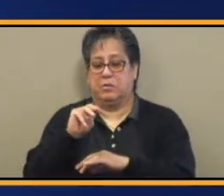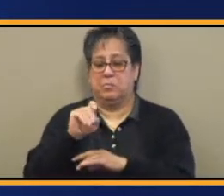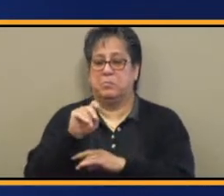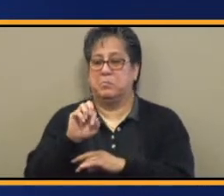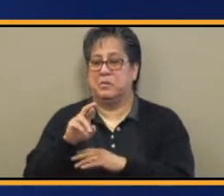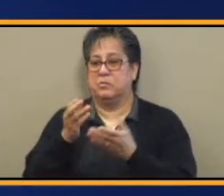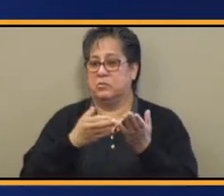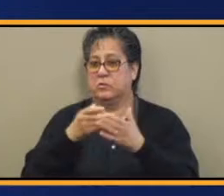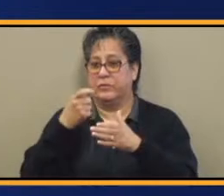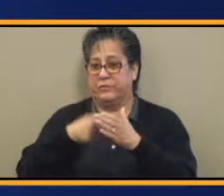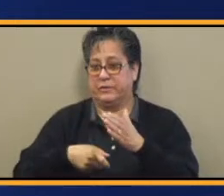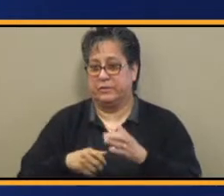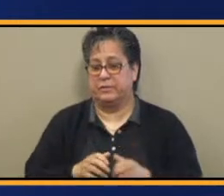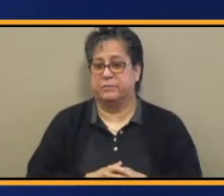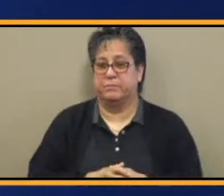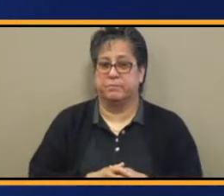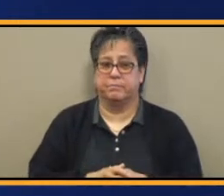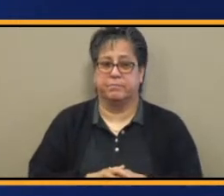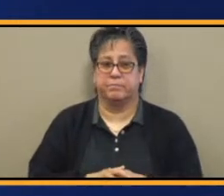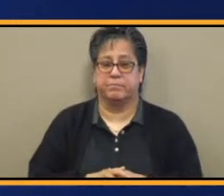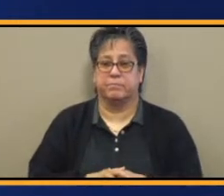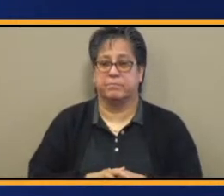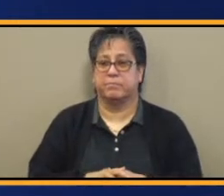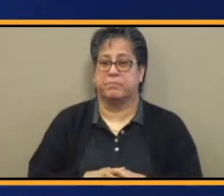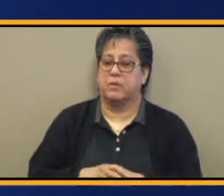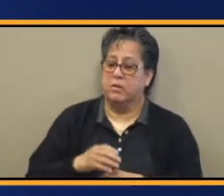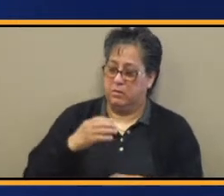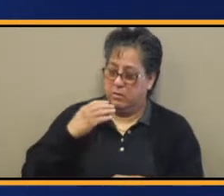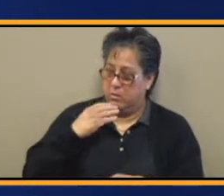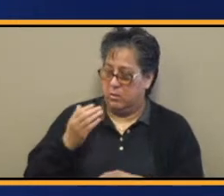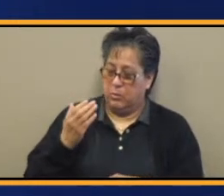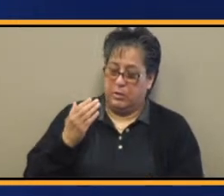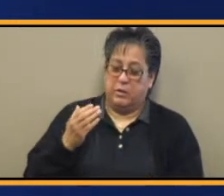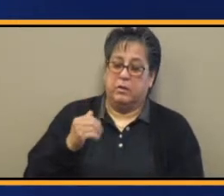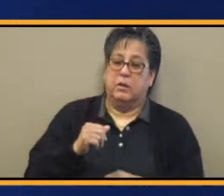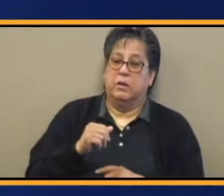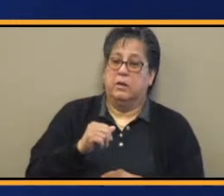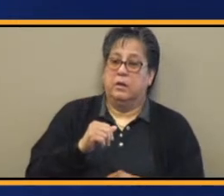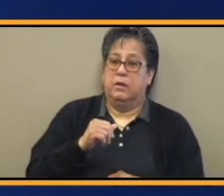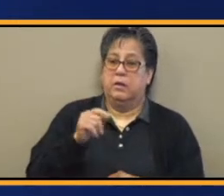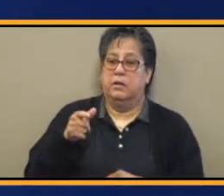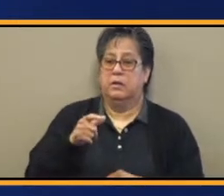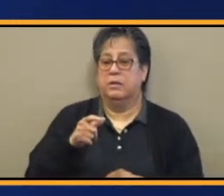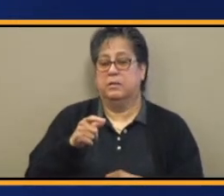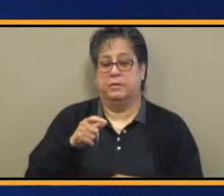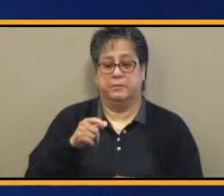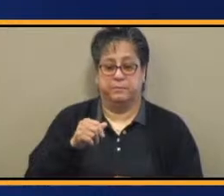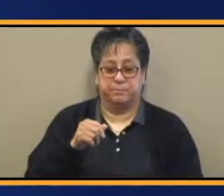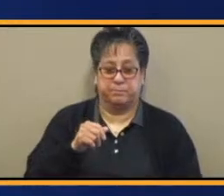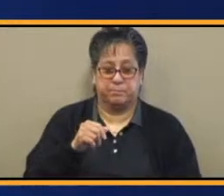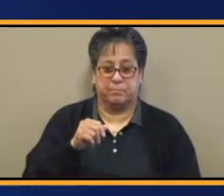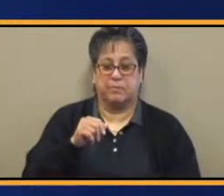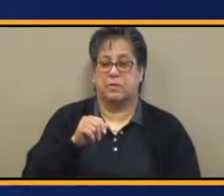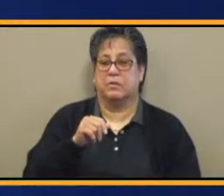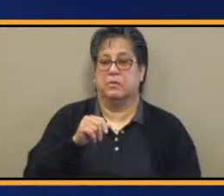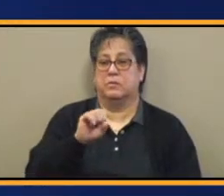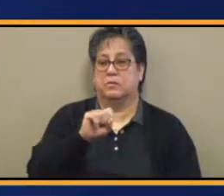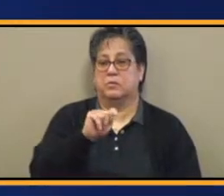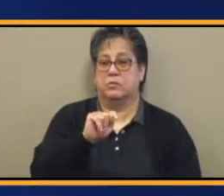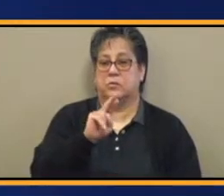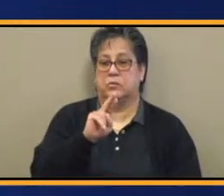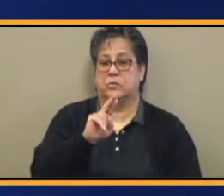service fees. All right. Good morning, Mayor and Council. Ian Volgweed, Strategic and Legislative Affairs Director. Good morning,